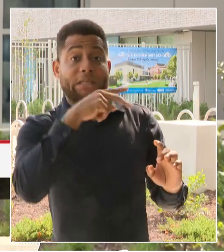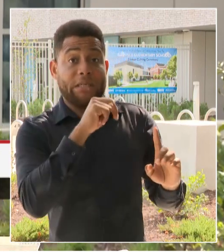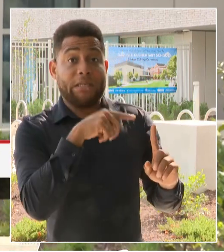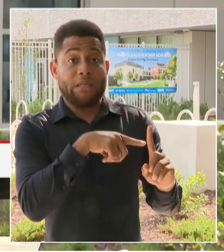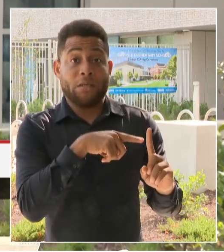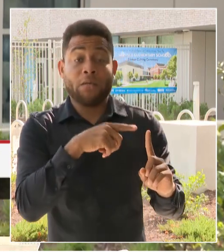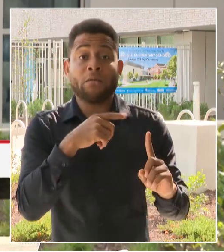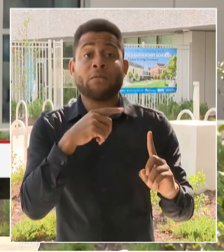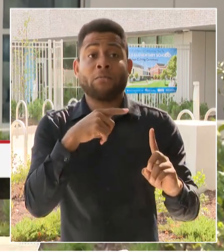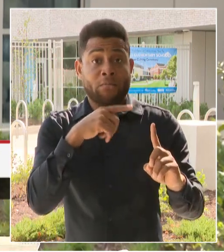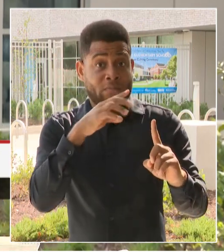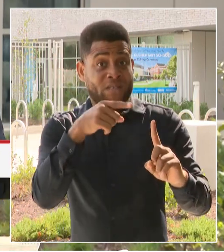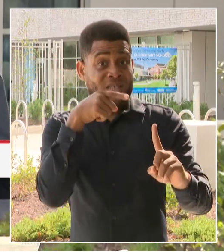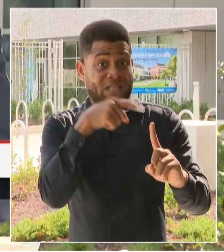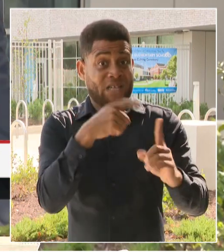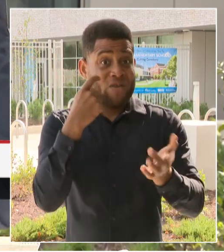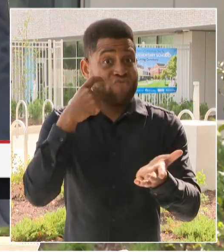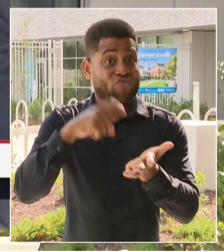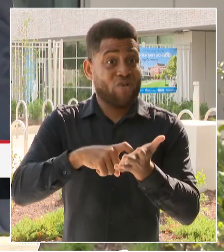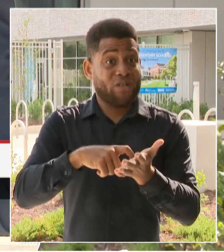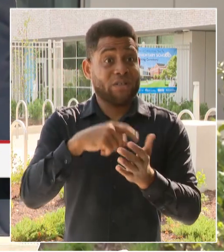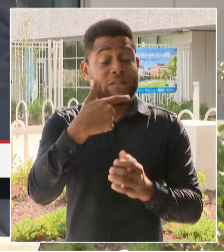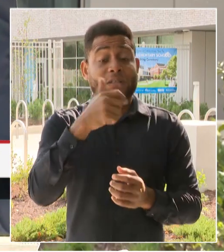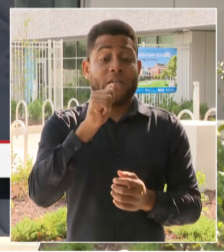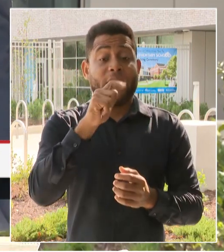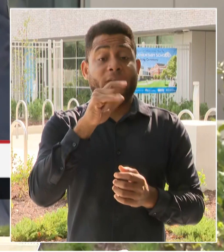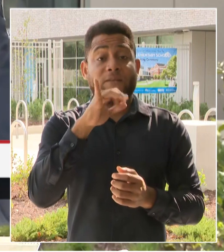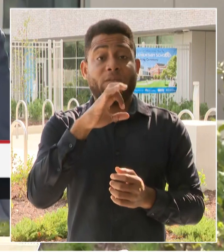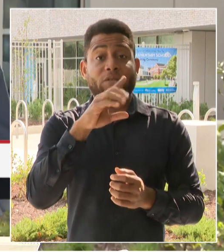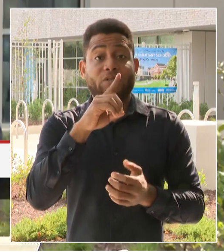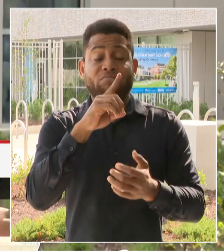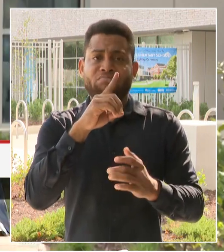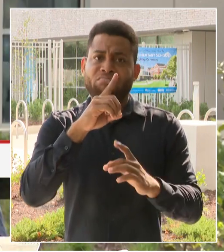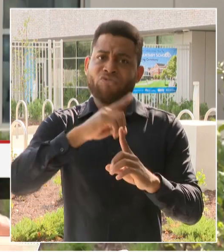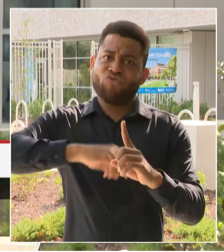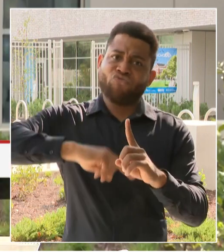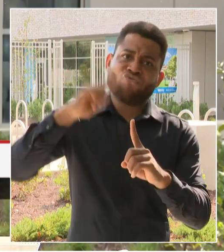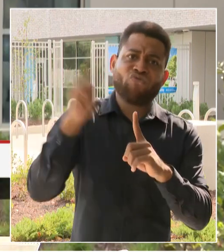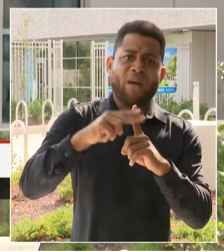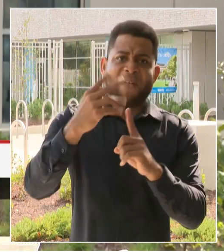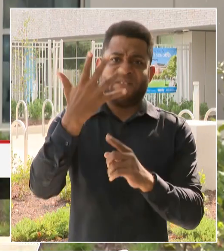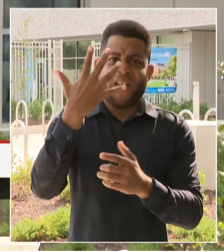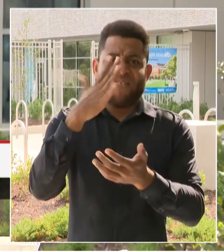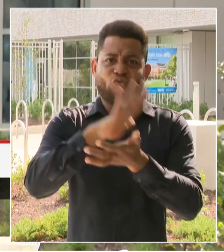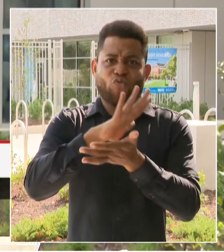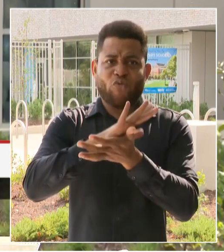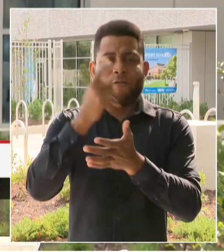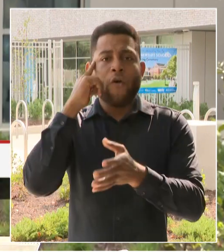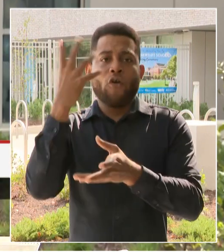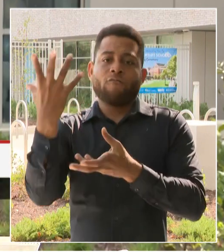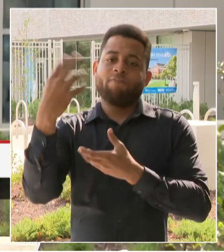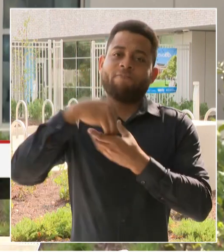8,000 in the nation for its inclusive educational programming here. And in fact, we have, yes.